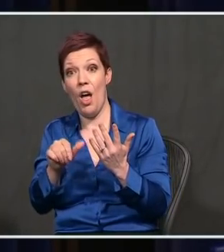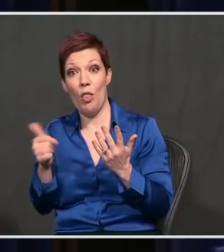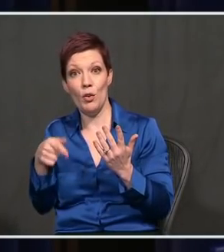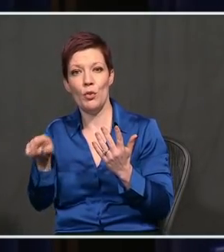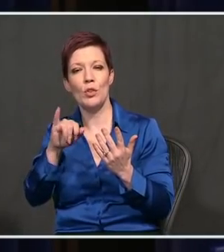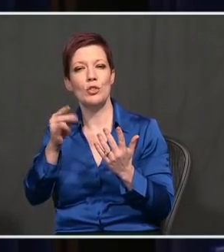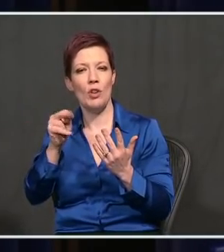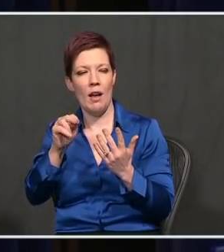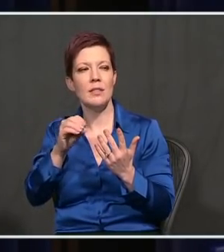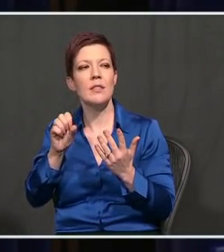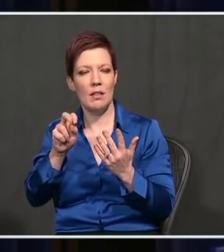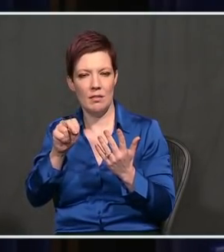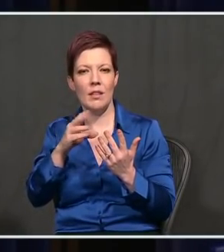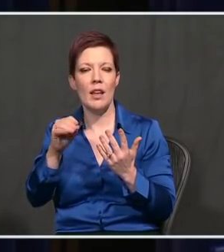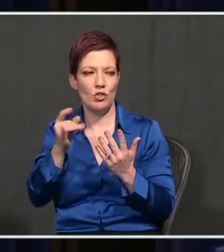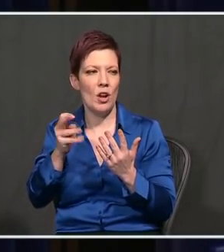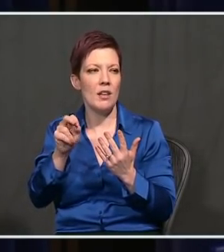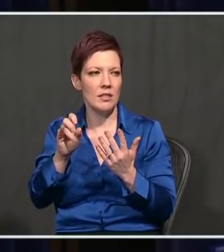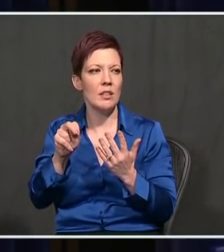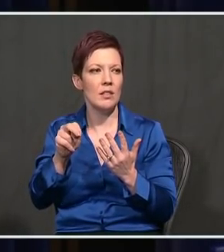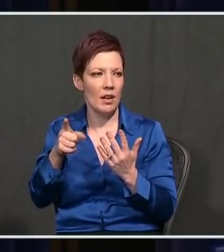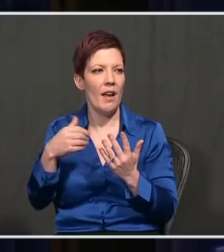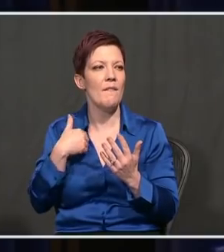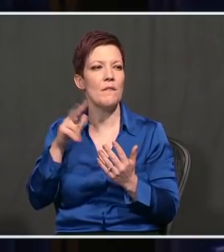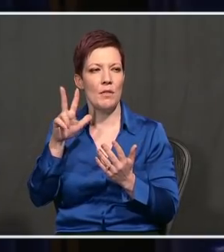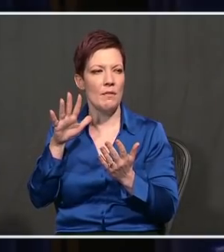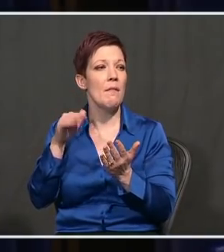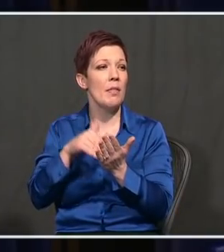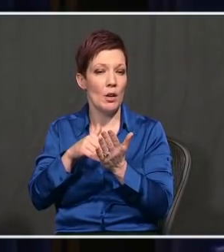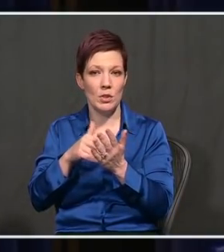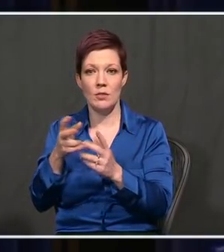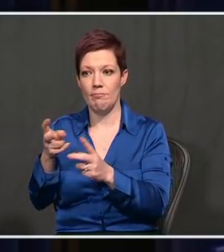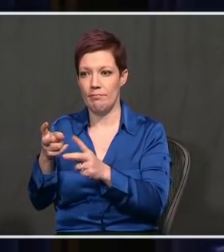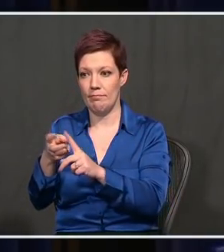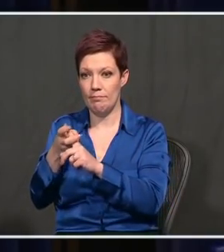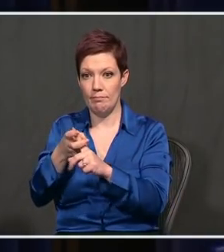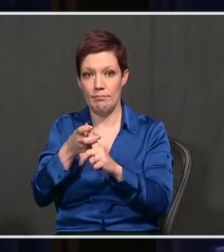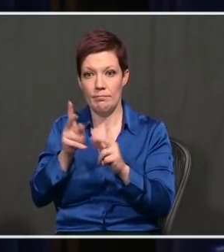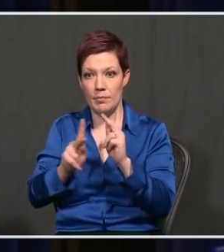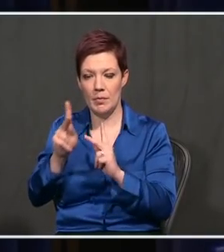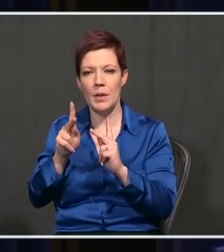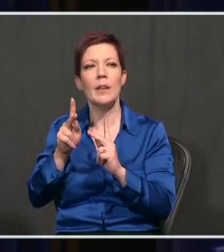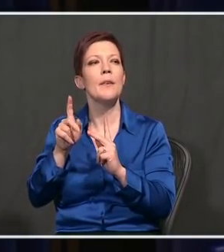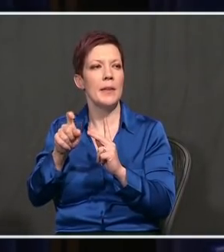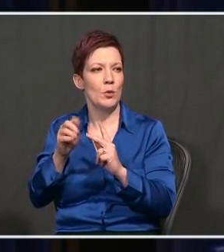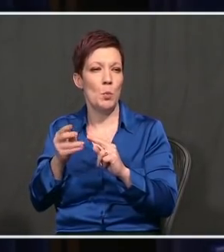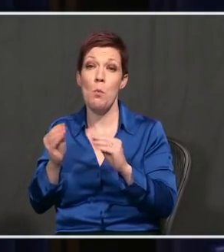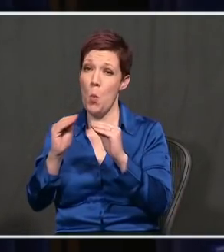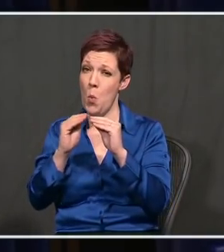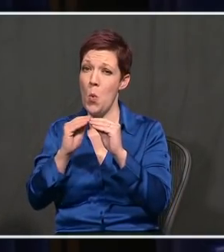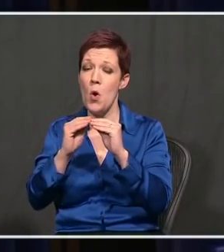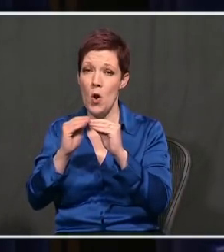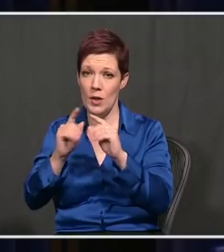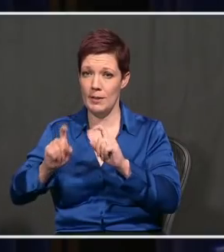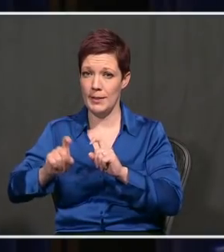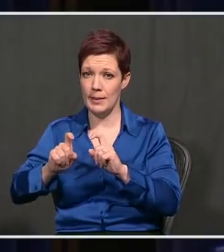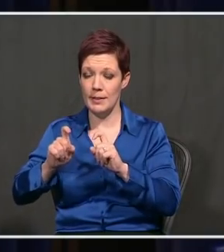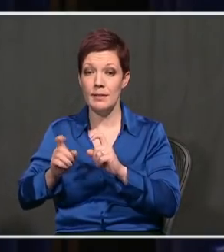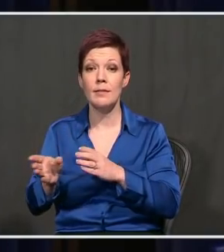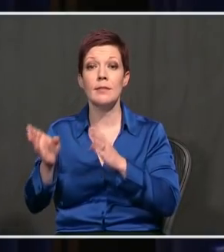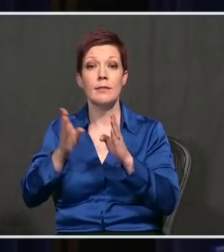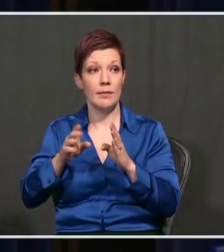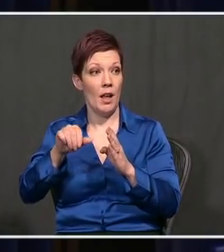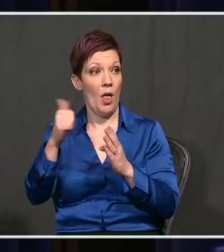our objective. The AstraZeneca recruited 17,000. We need to get to 30,000. And the two protein